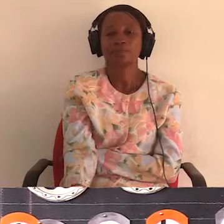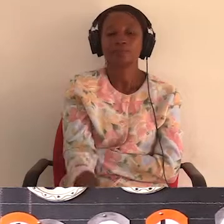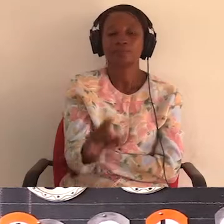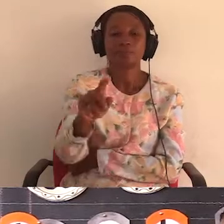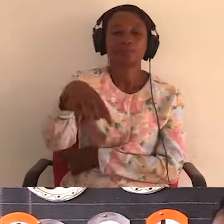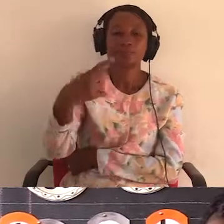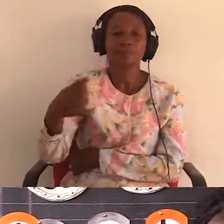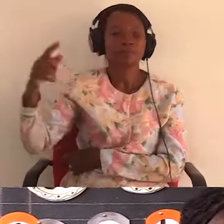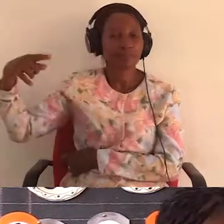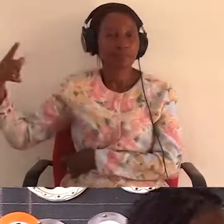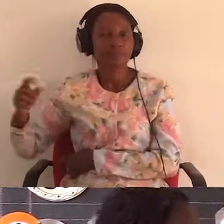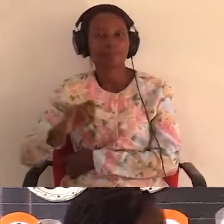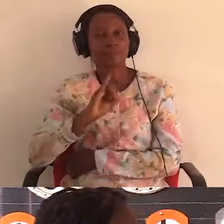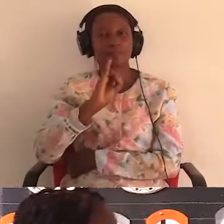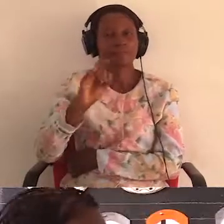And then the next sound is what?